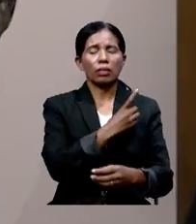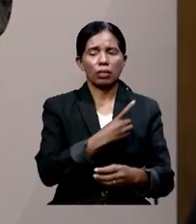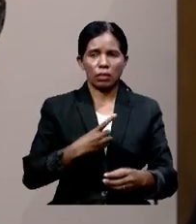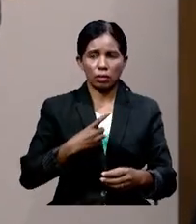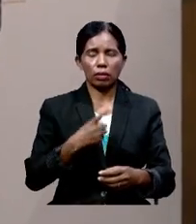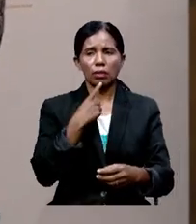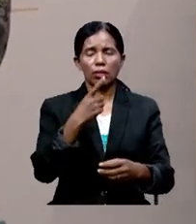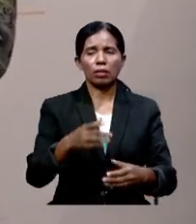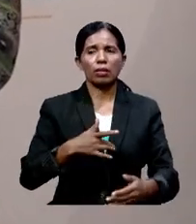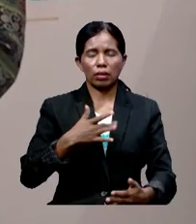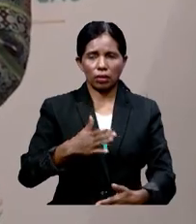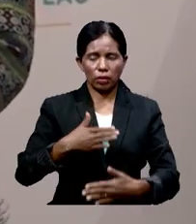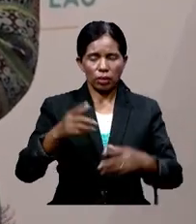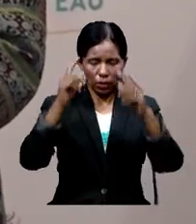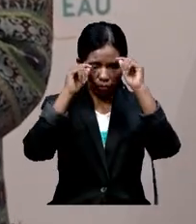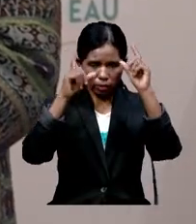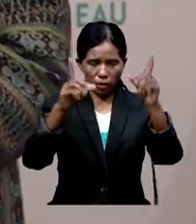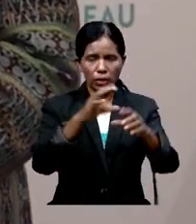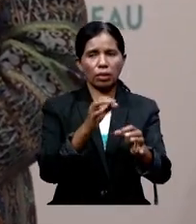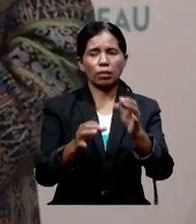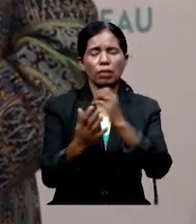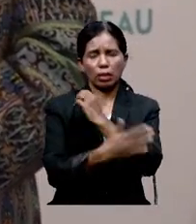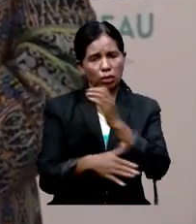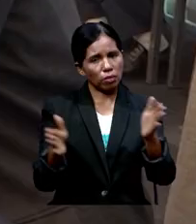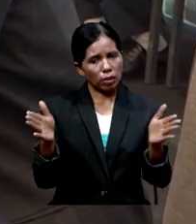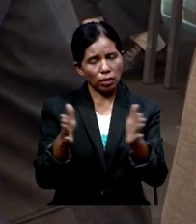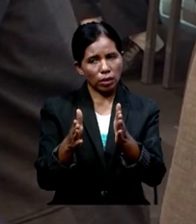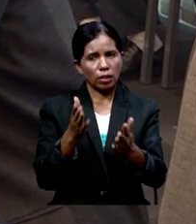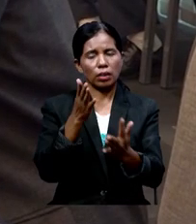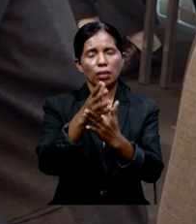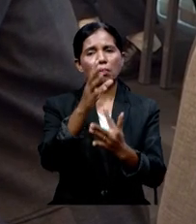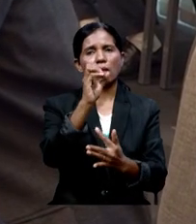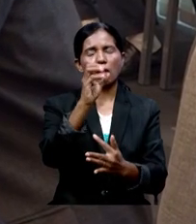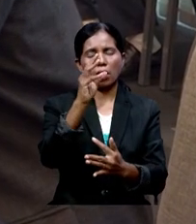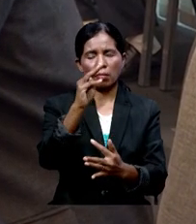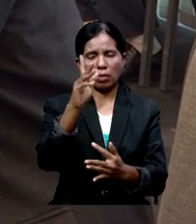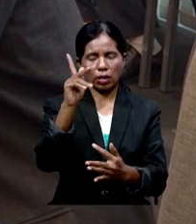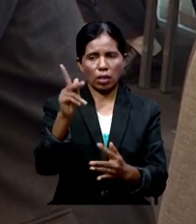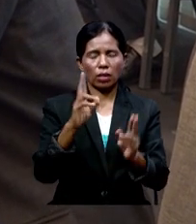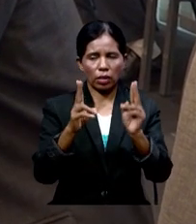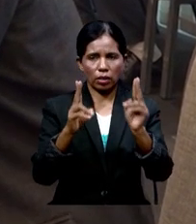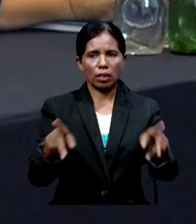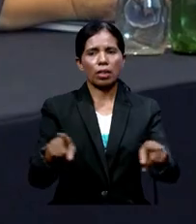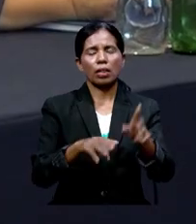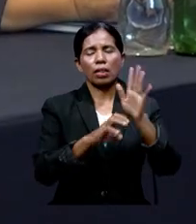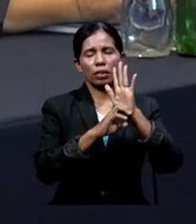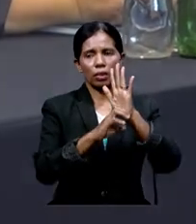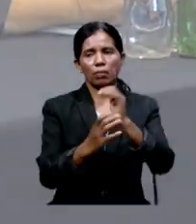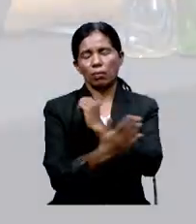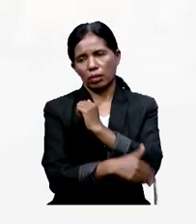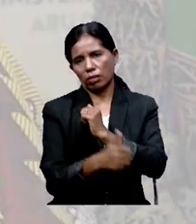mos apresia ba Estadu Timor-Leste, mas que nasaun ki mai be adere ba OMK holais no idane sai exemplo ba nasaun